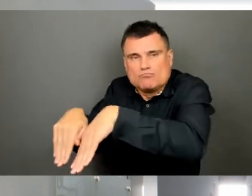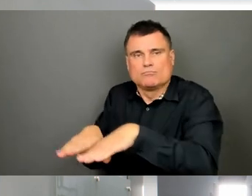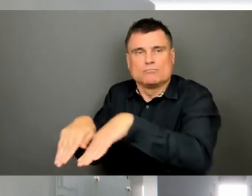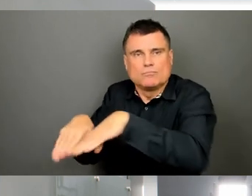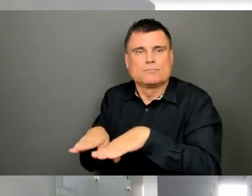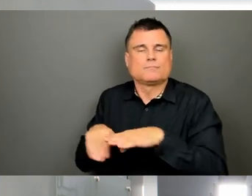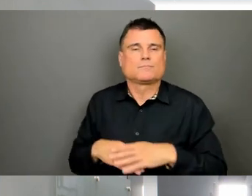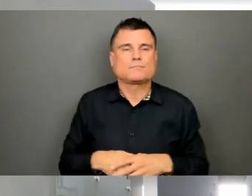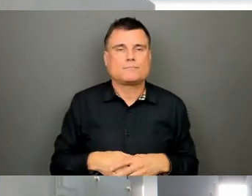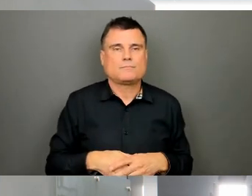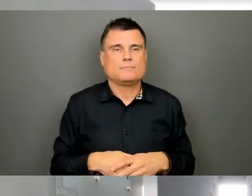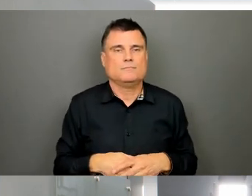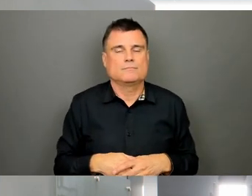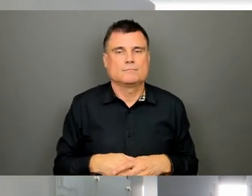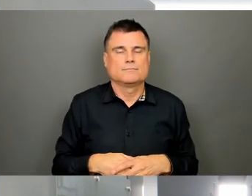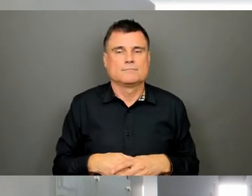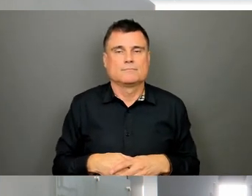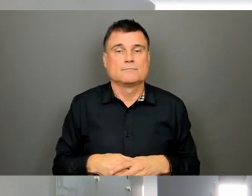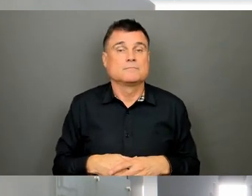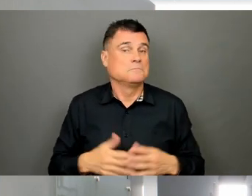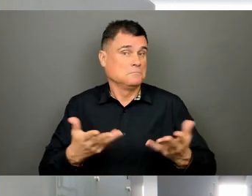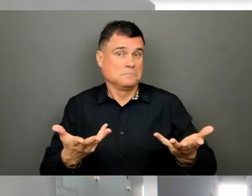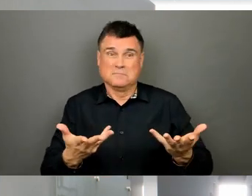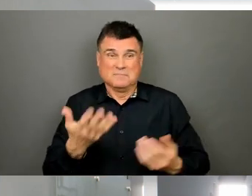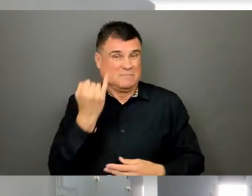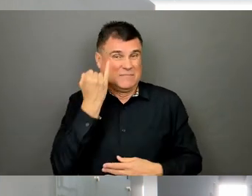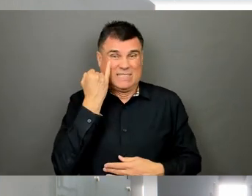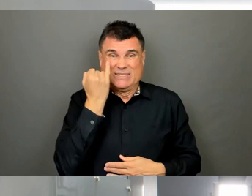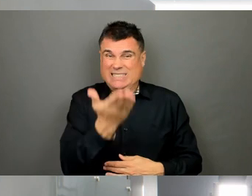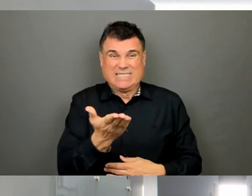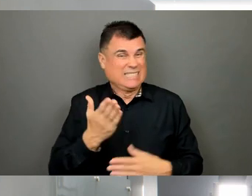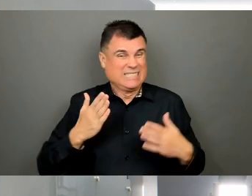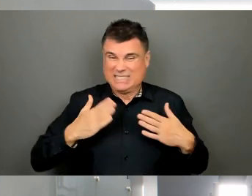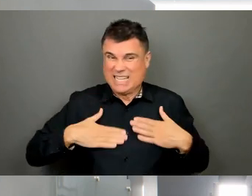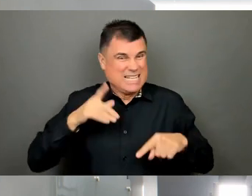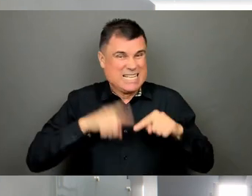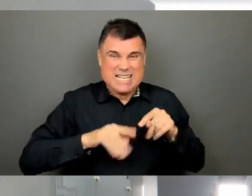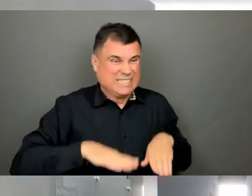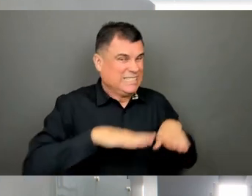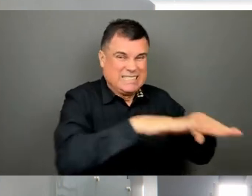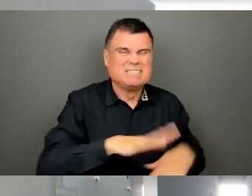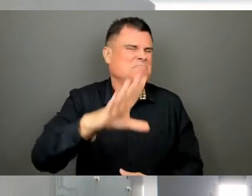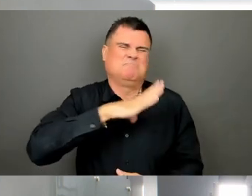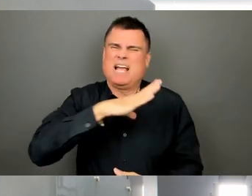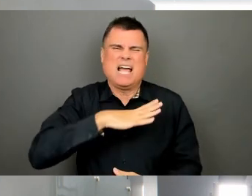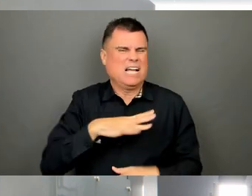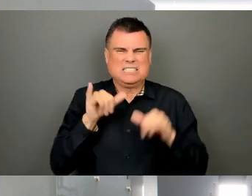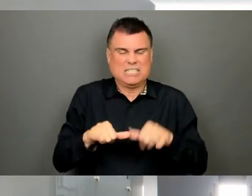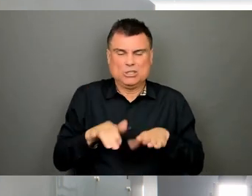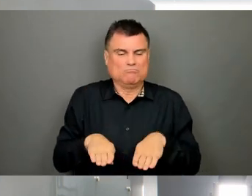boom, hop, boom, hop. Instead of pivoting, it's actually, if it makes it easier for you, you're going to